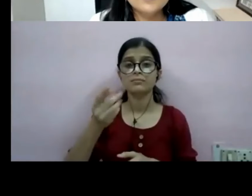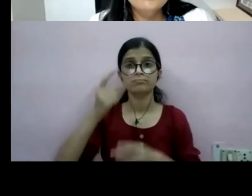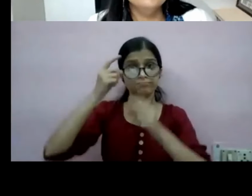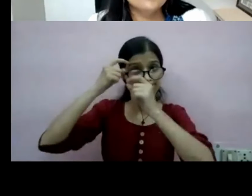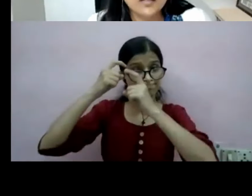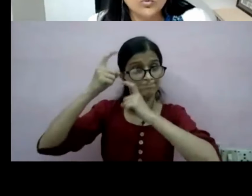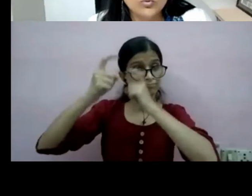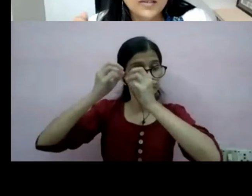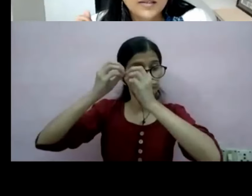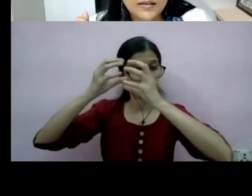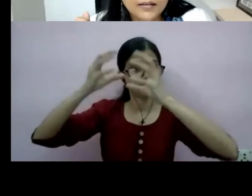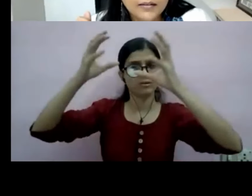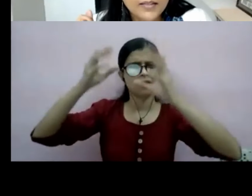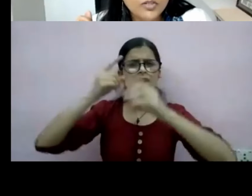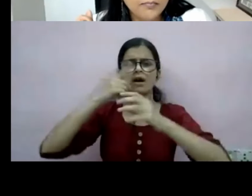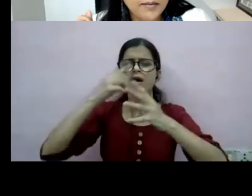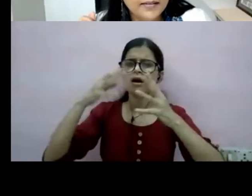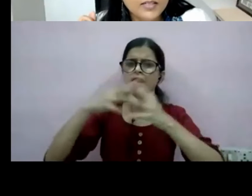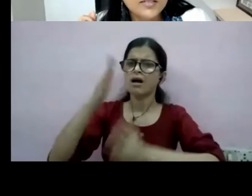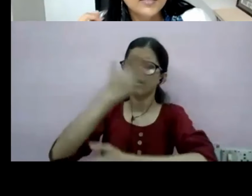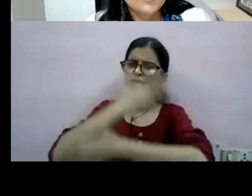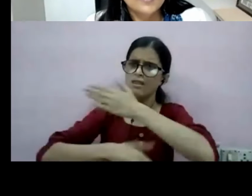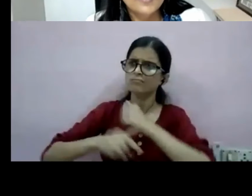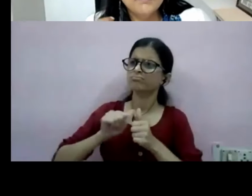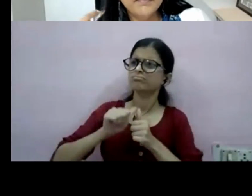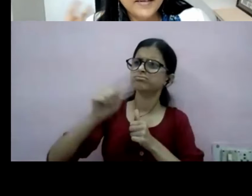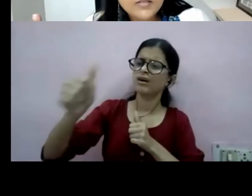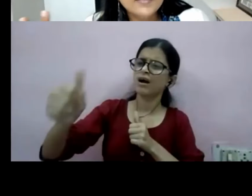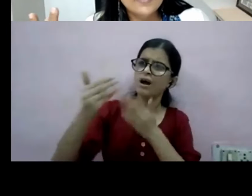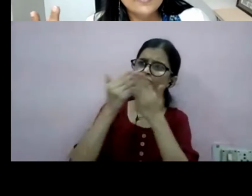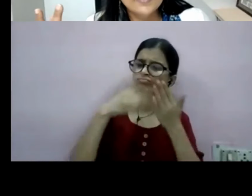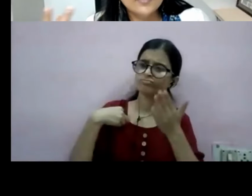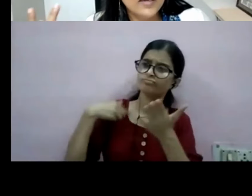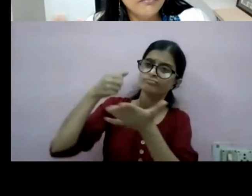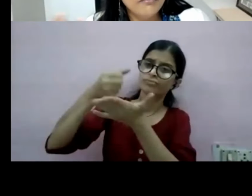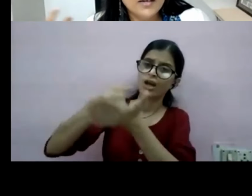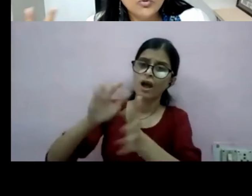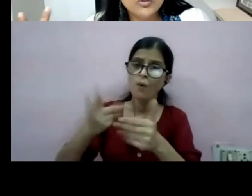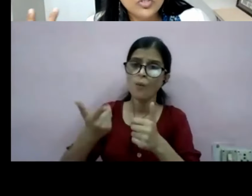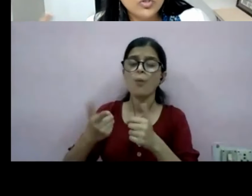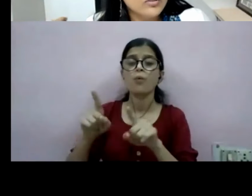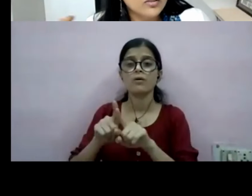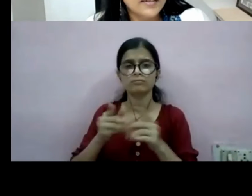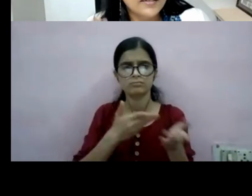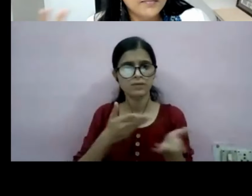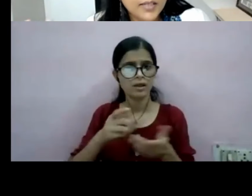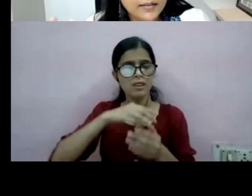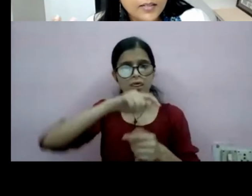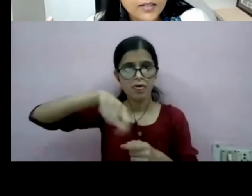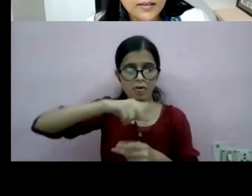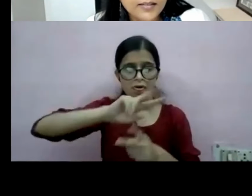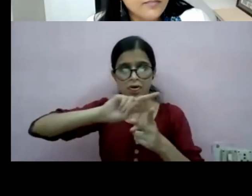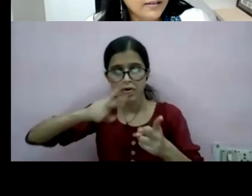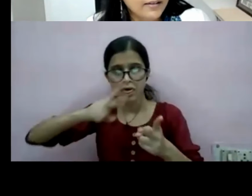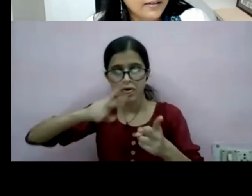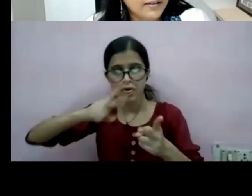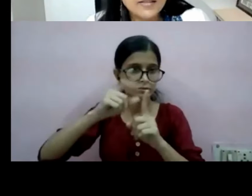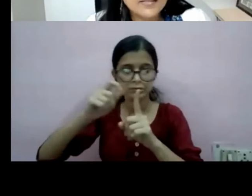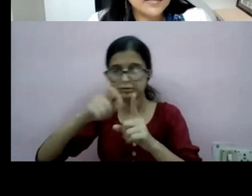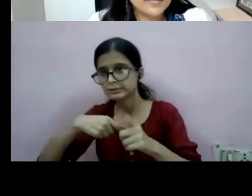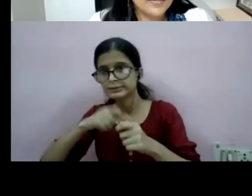with disabilities who reach menarche. And because they are needed to help with household chores or income generation as well. We